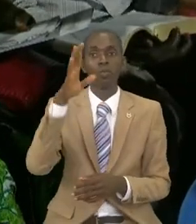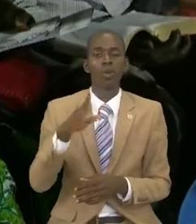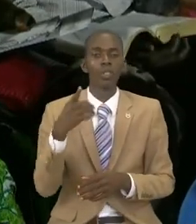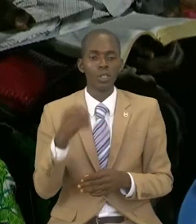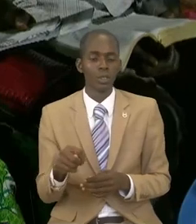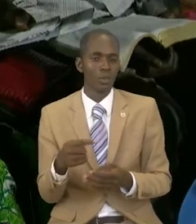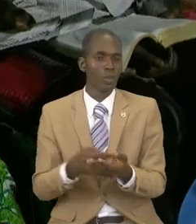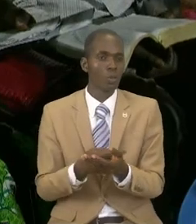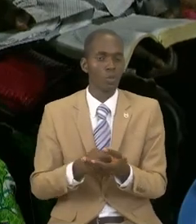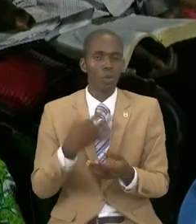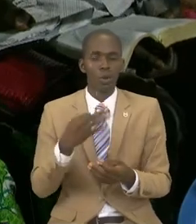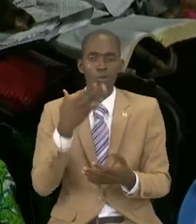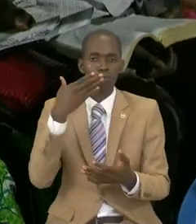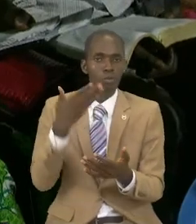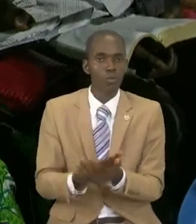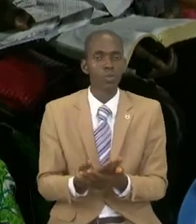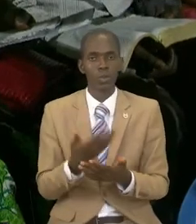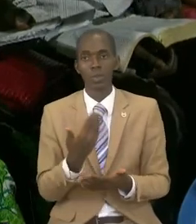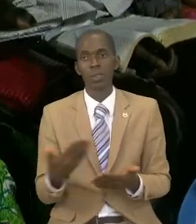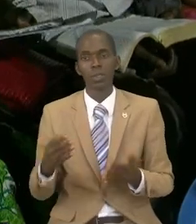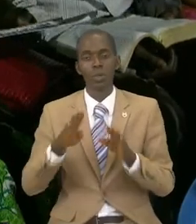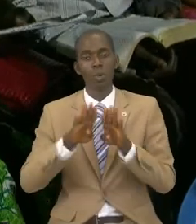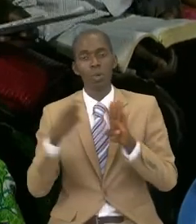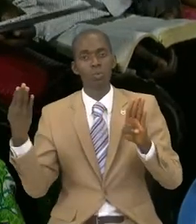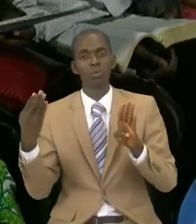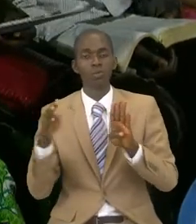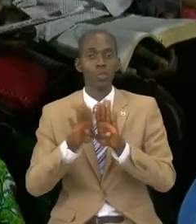glad tidings of open door.